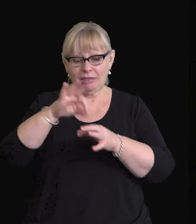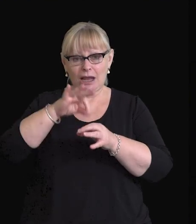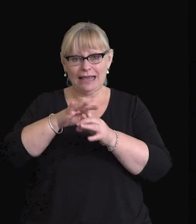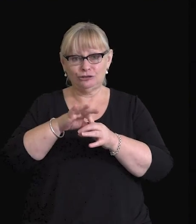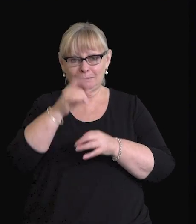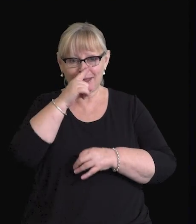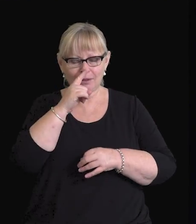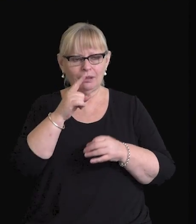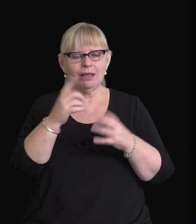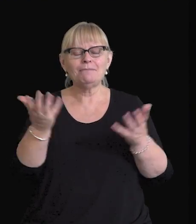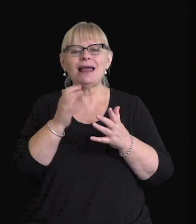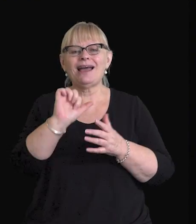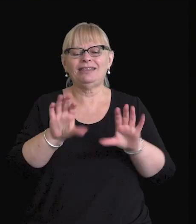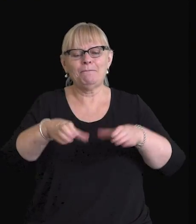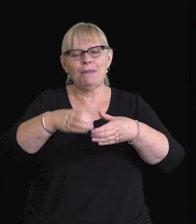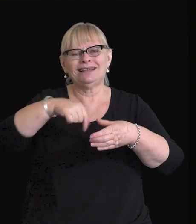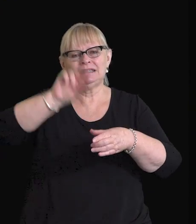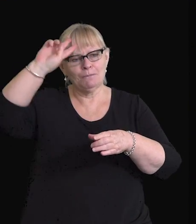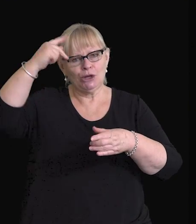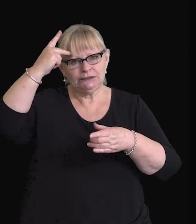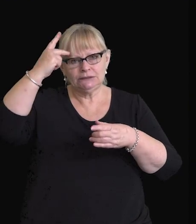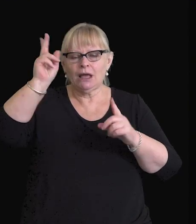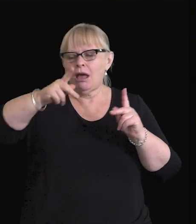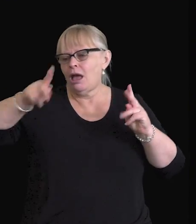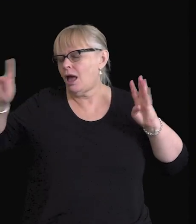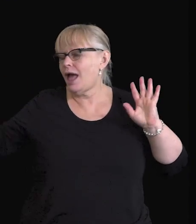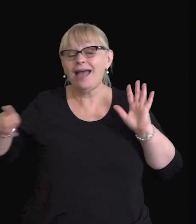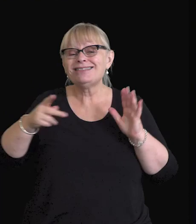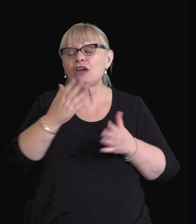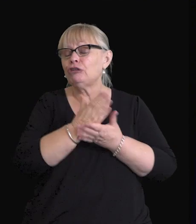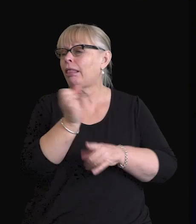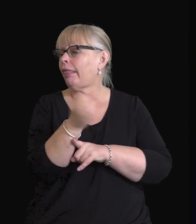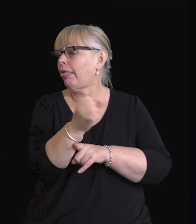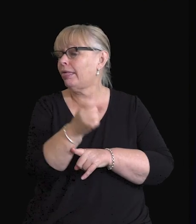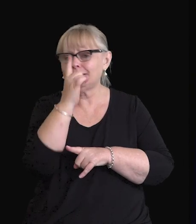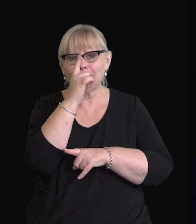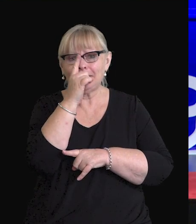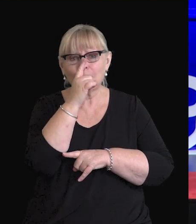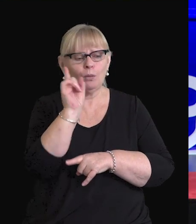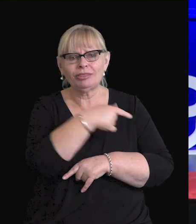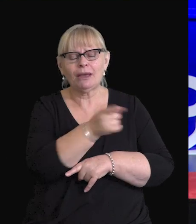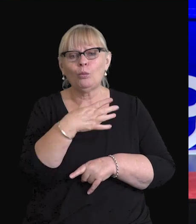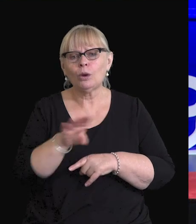elected representatives play party politics for years upon years, seemingly oblivious to the will of the people,